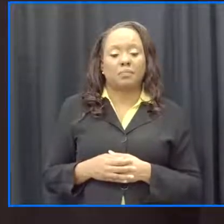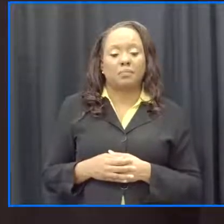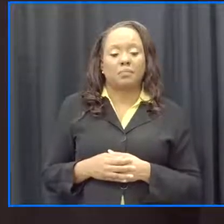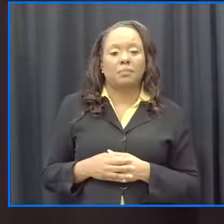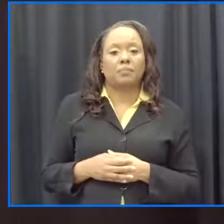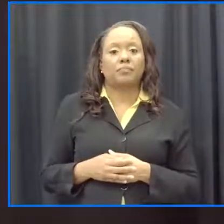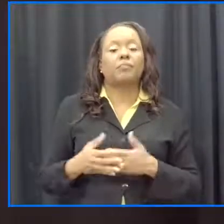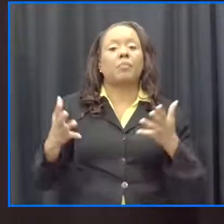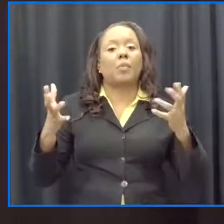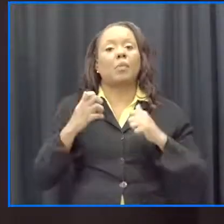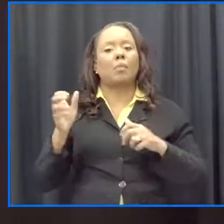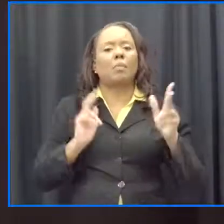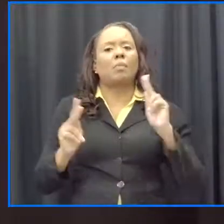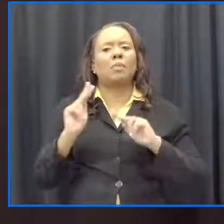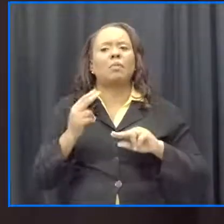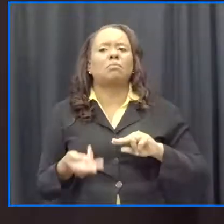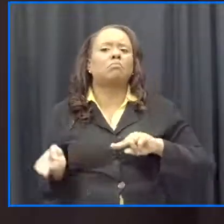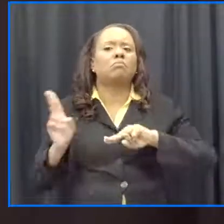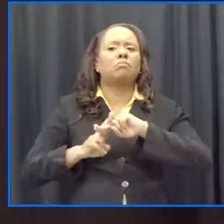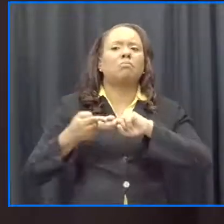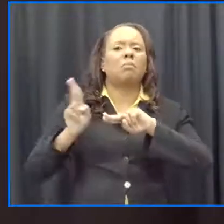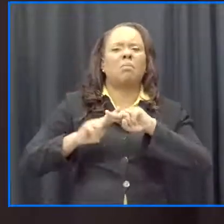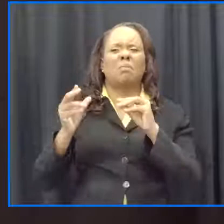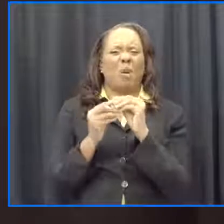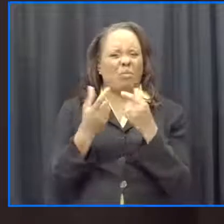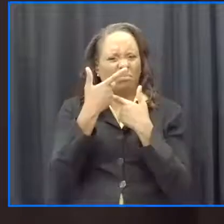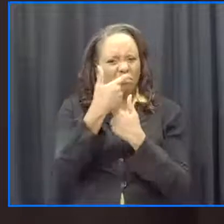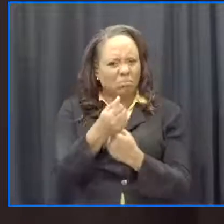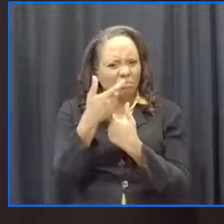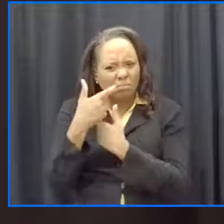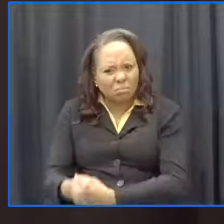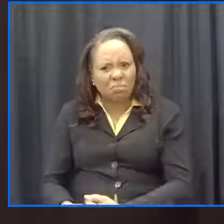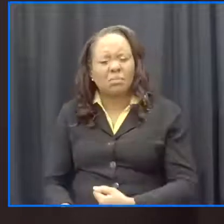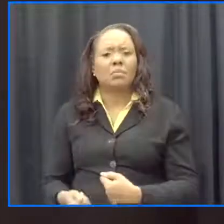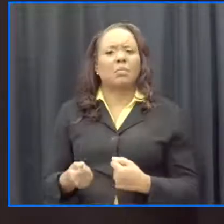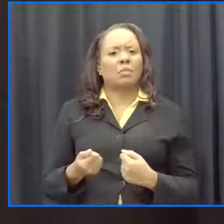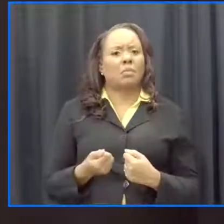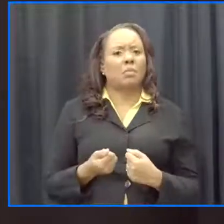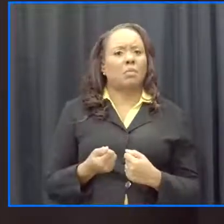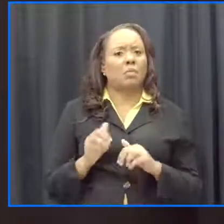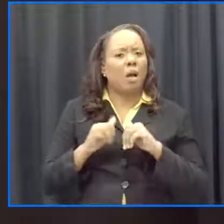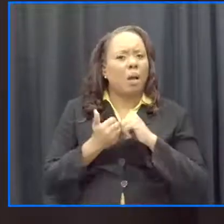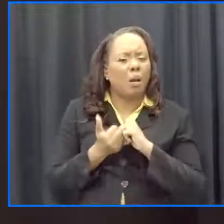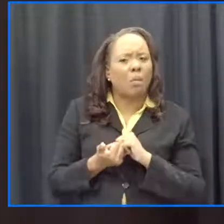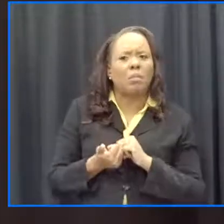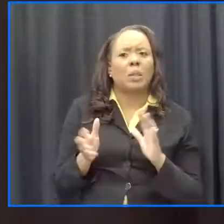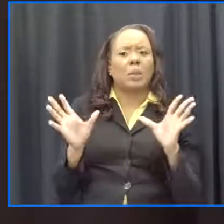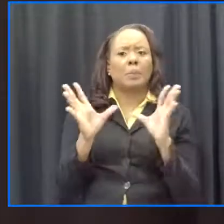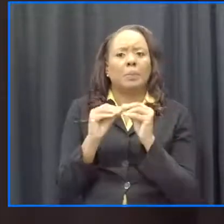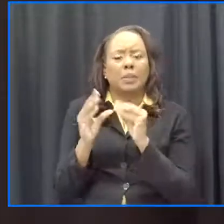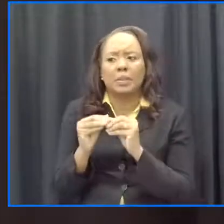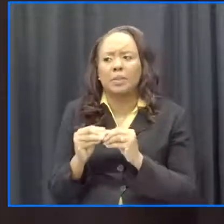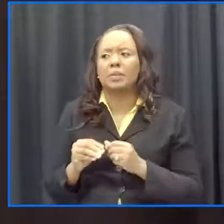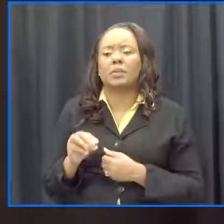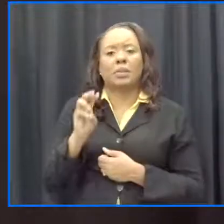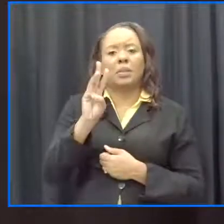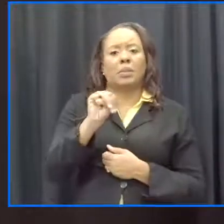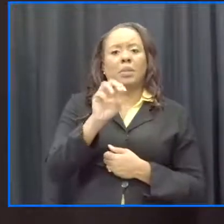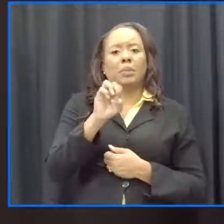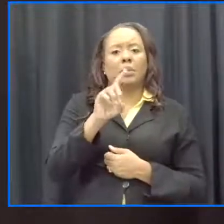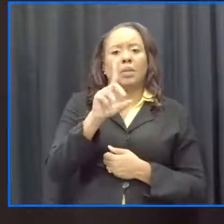Generally, to increase public interest in the subject of constitutional reform by means of meetings, media